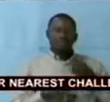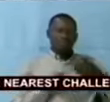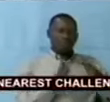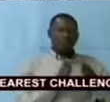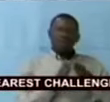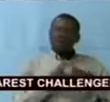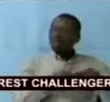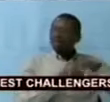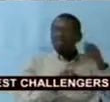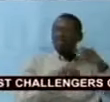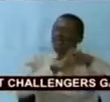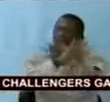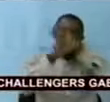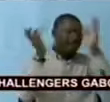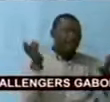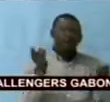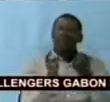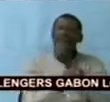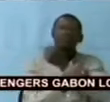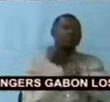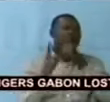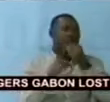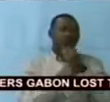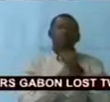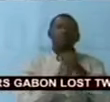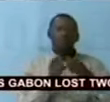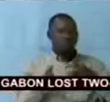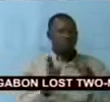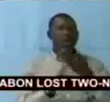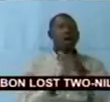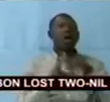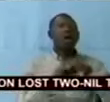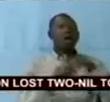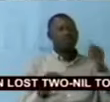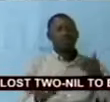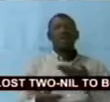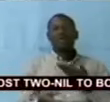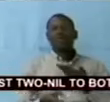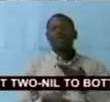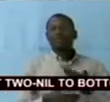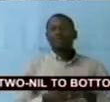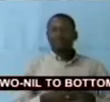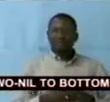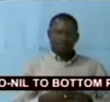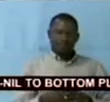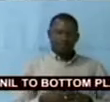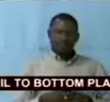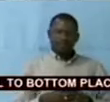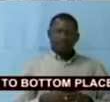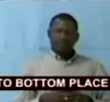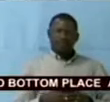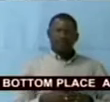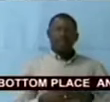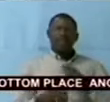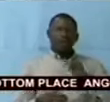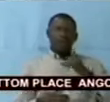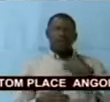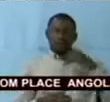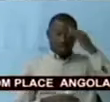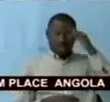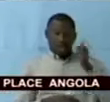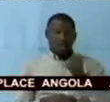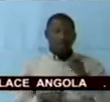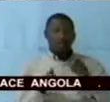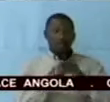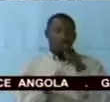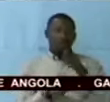every situation. Katu ko kundin lanya keta nyawnya ndi nyama silo bijele isi fintino wakono. Yeah, I will agree with you